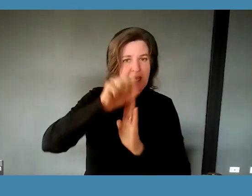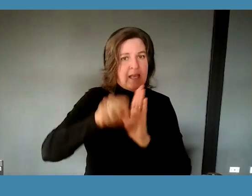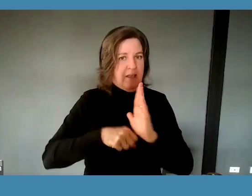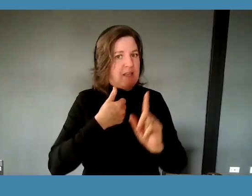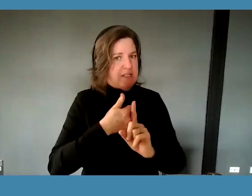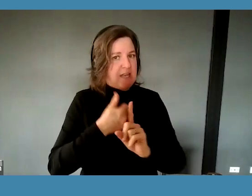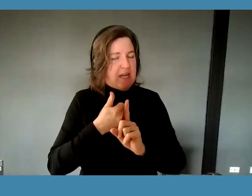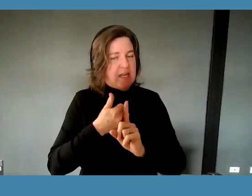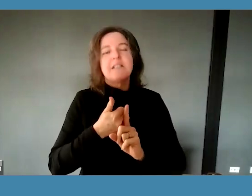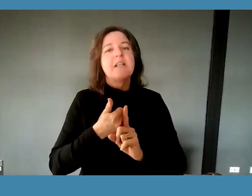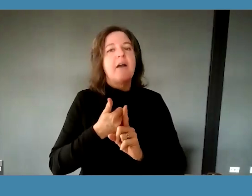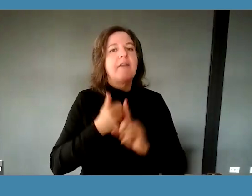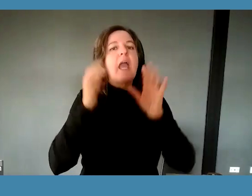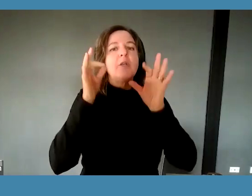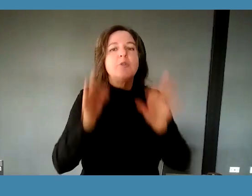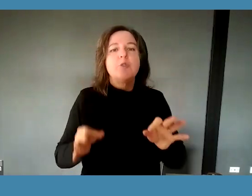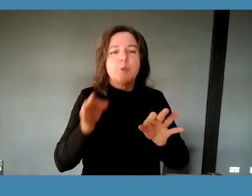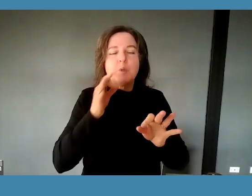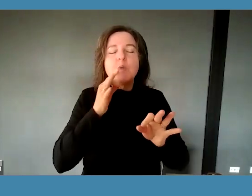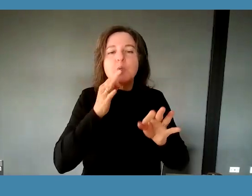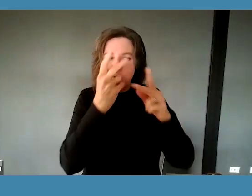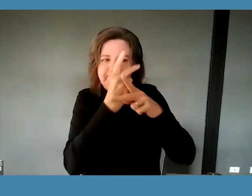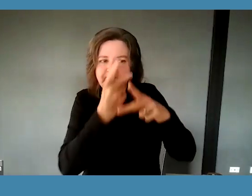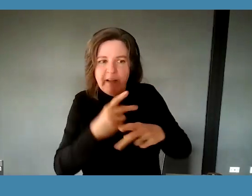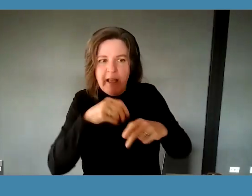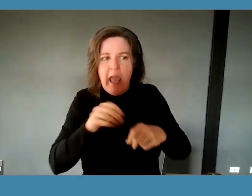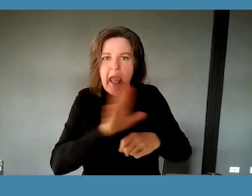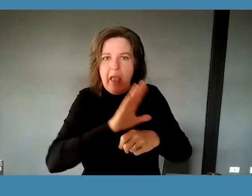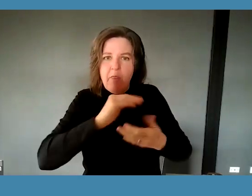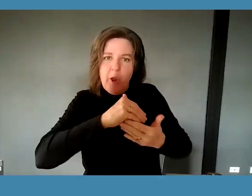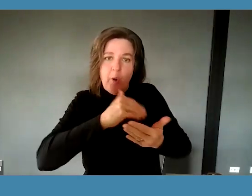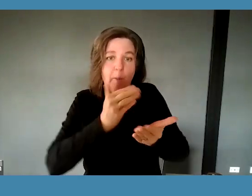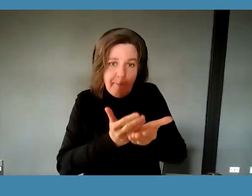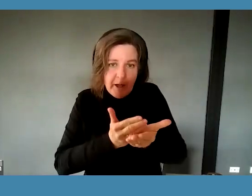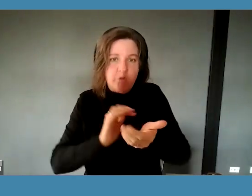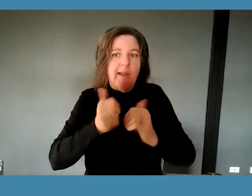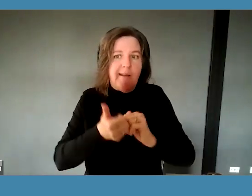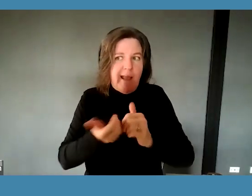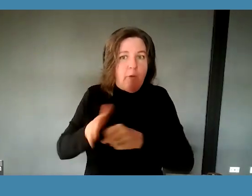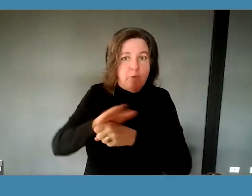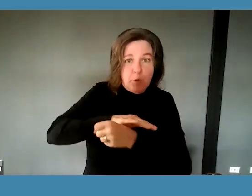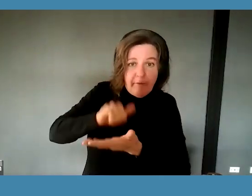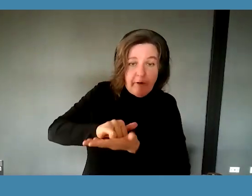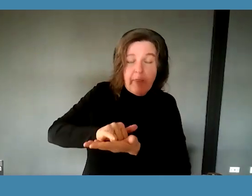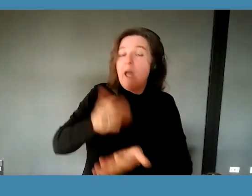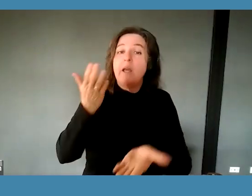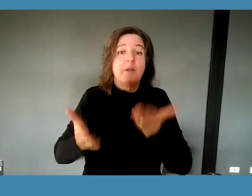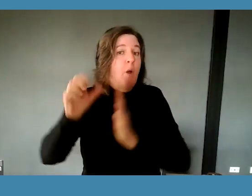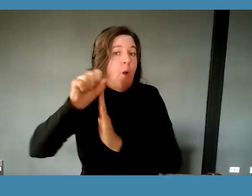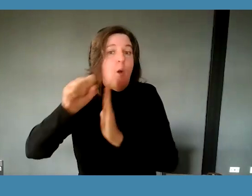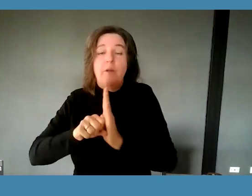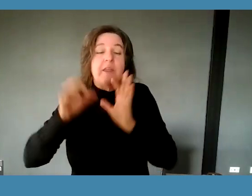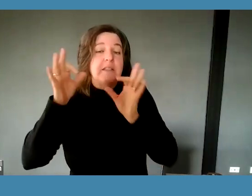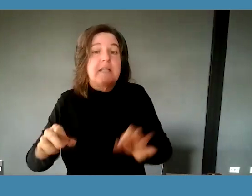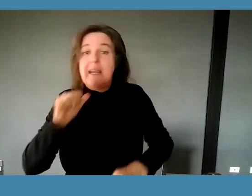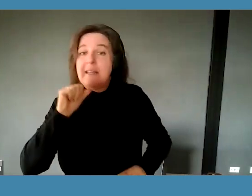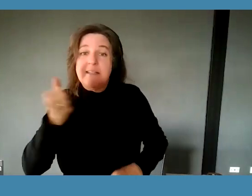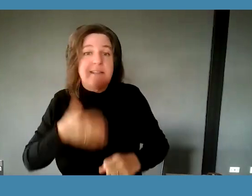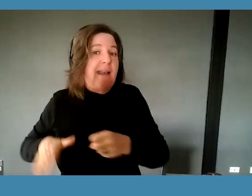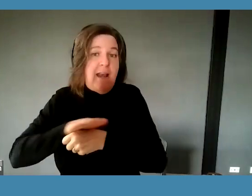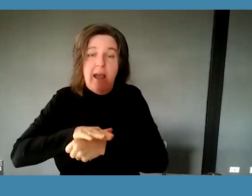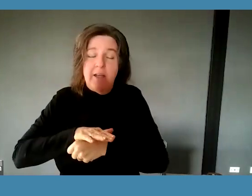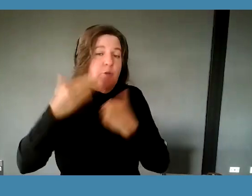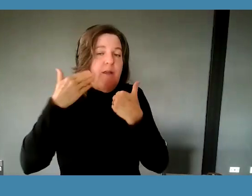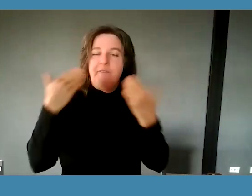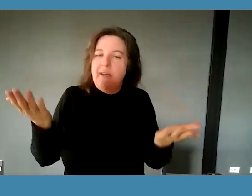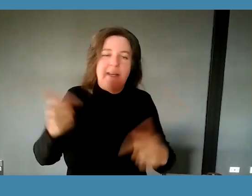own budget to cover that, or the state may choose not to. And I don't think that I have not heard